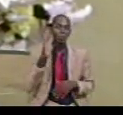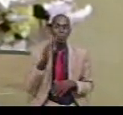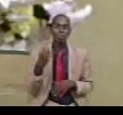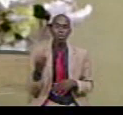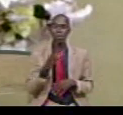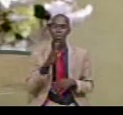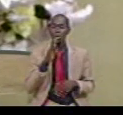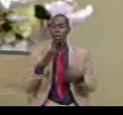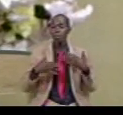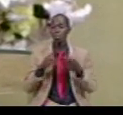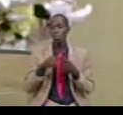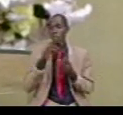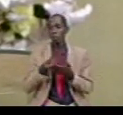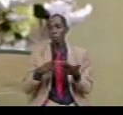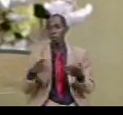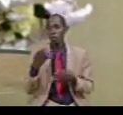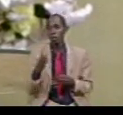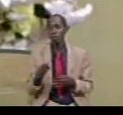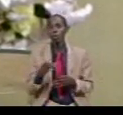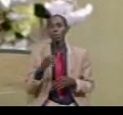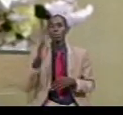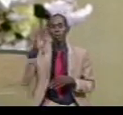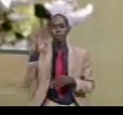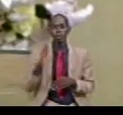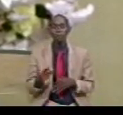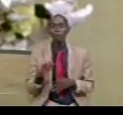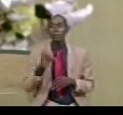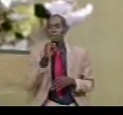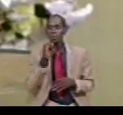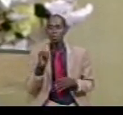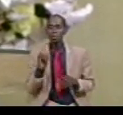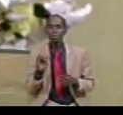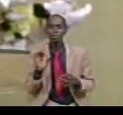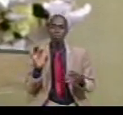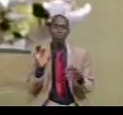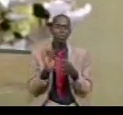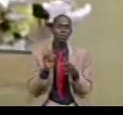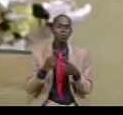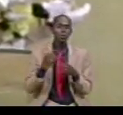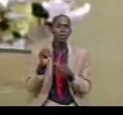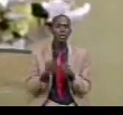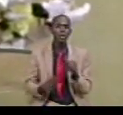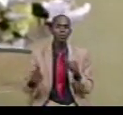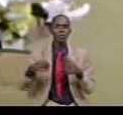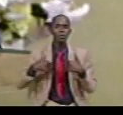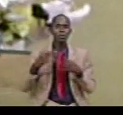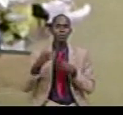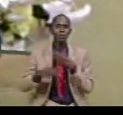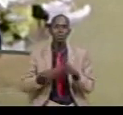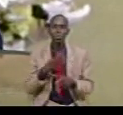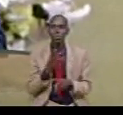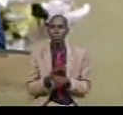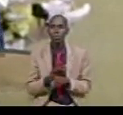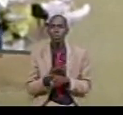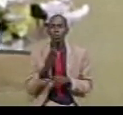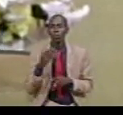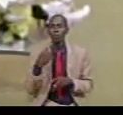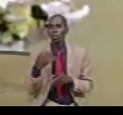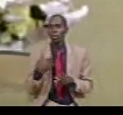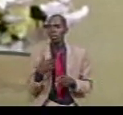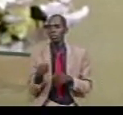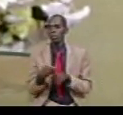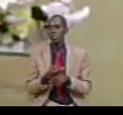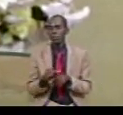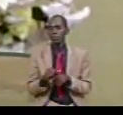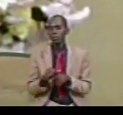KUMUYI's influence has extended to every corner of the globe, finding its way through tape and tracks and television to